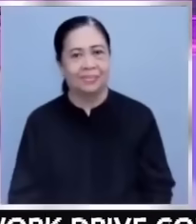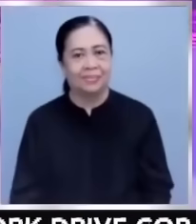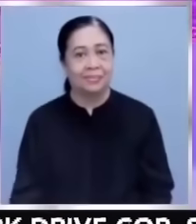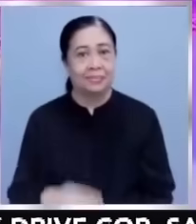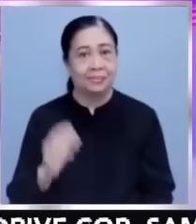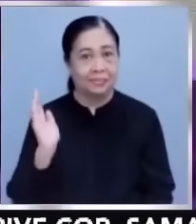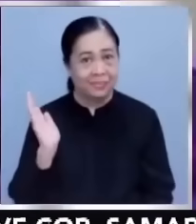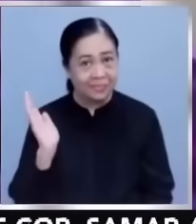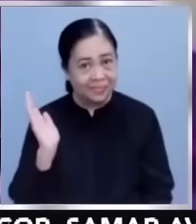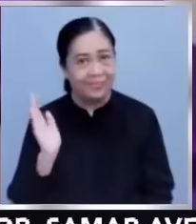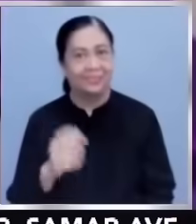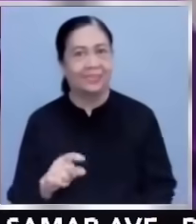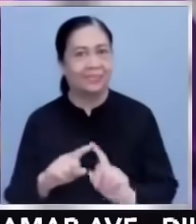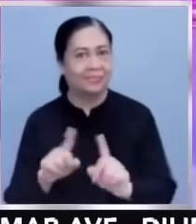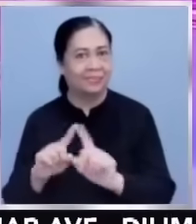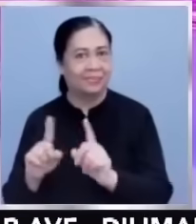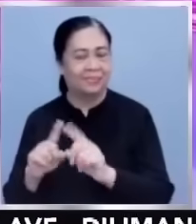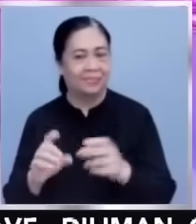green death.